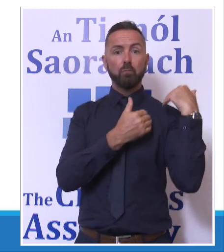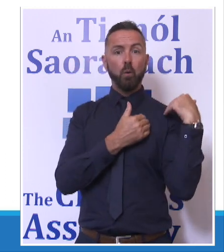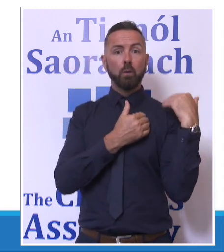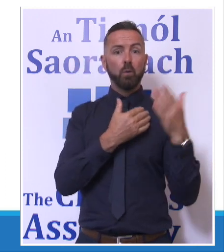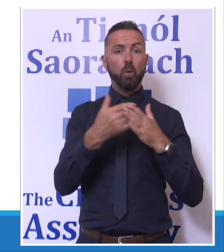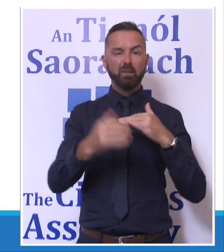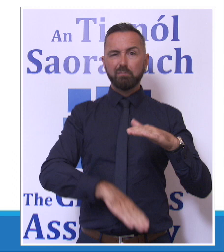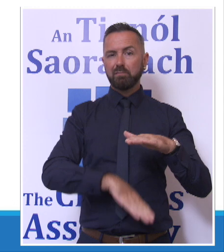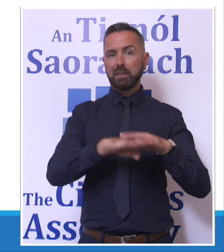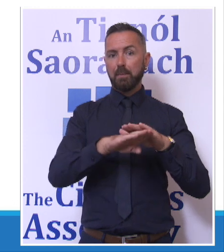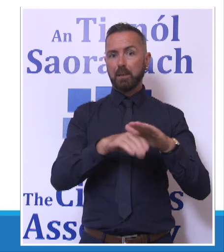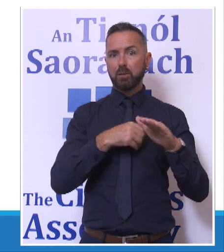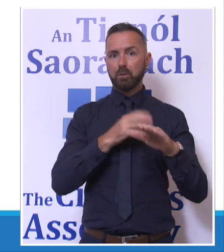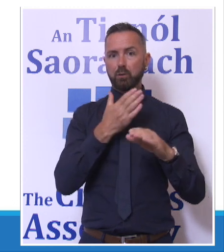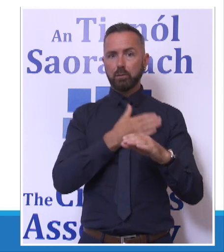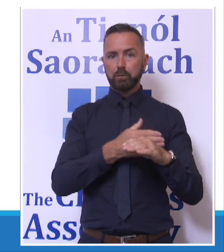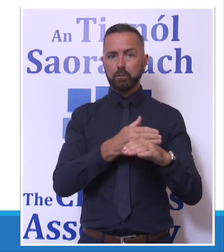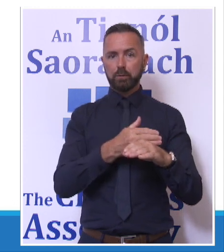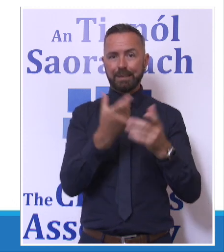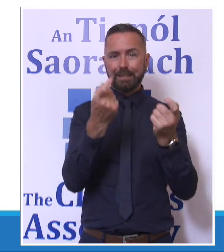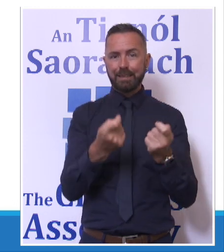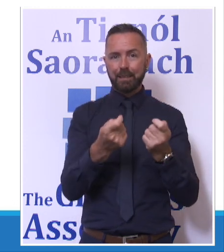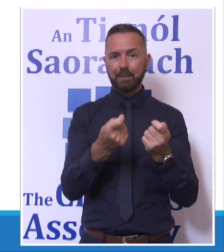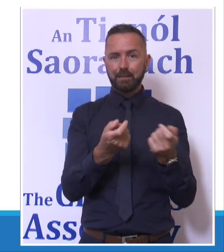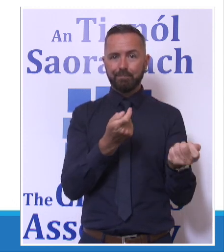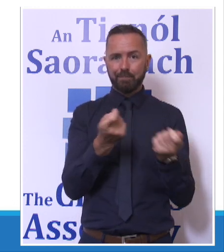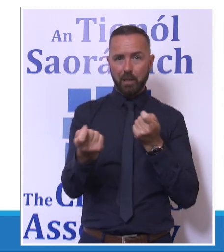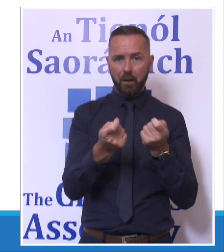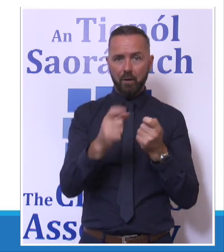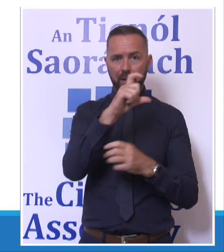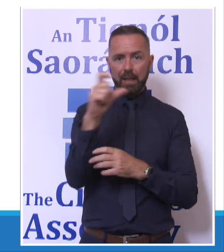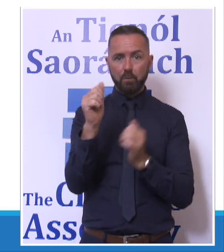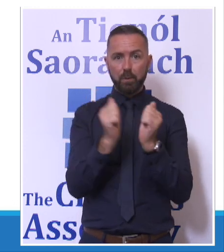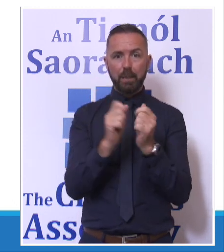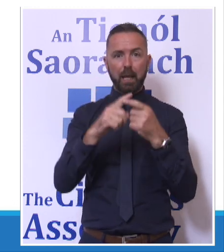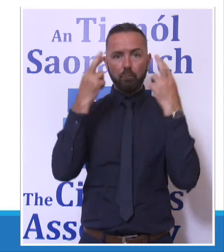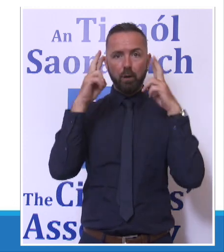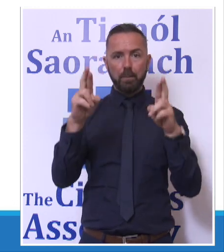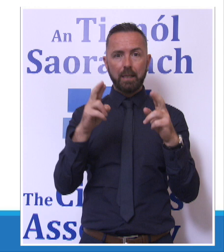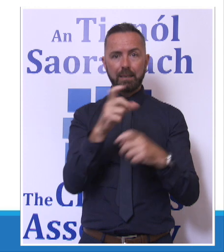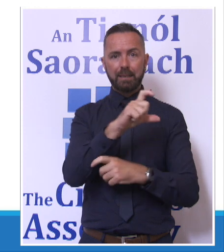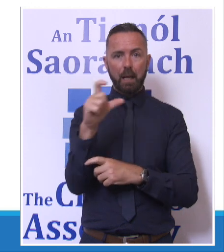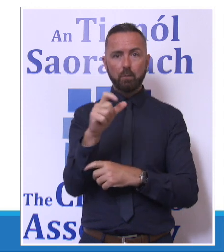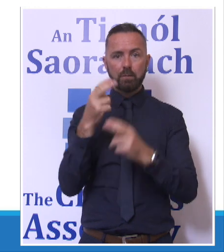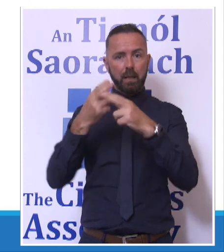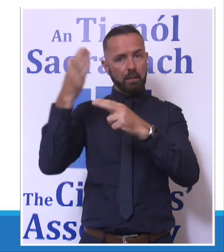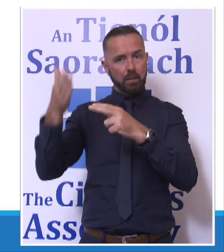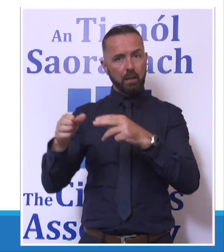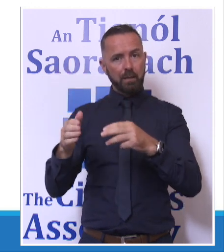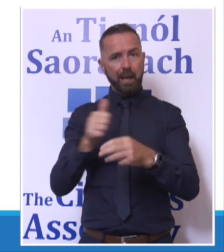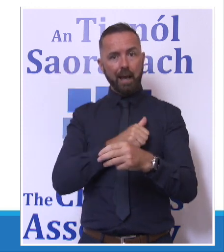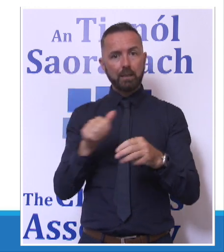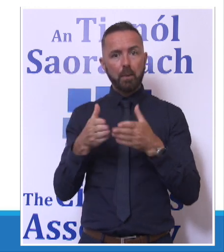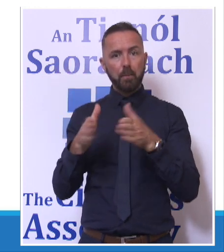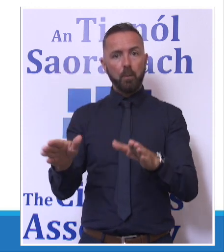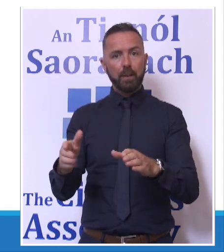limited to presiding over council meetings and representing the council at external and public events,